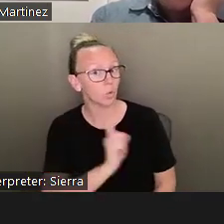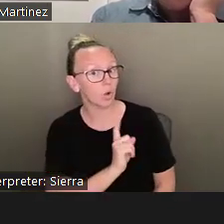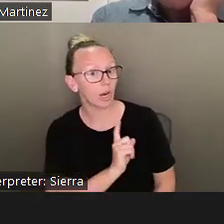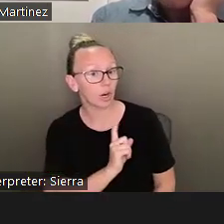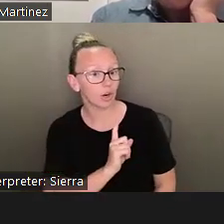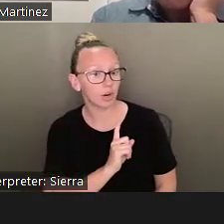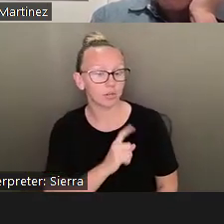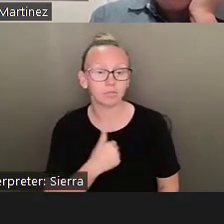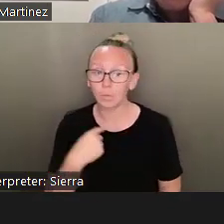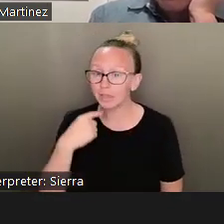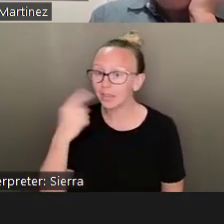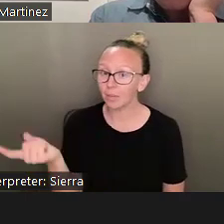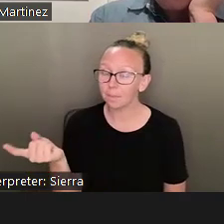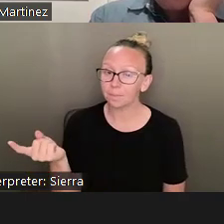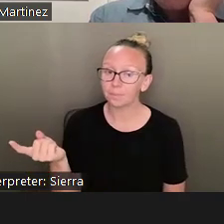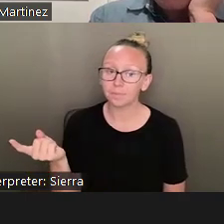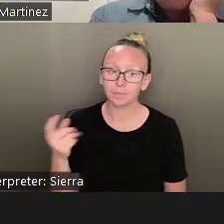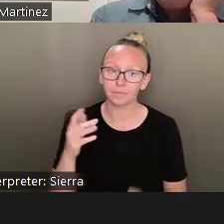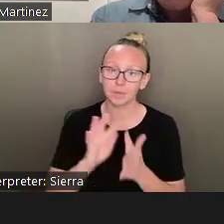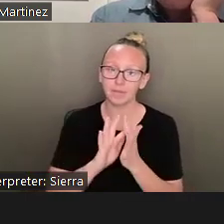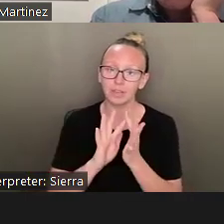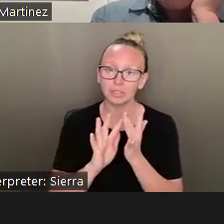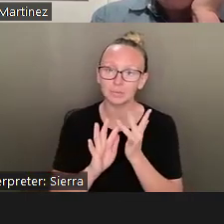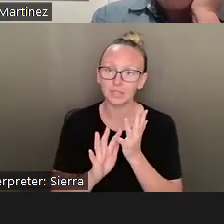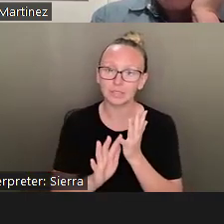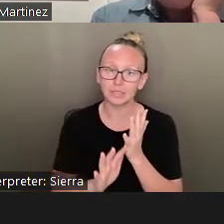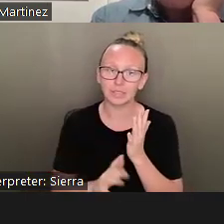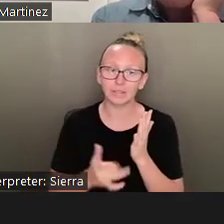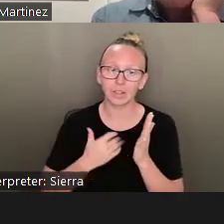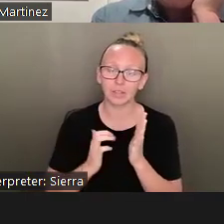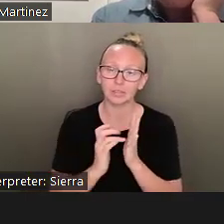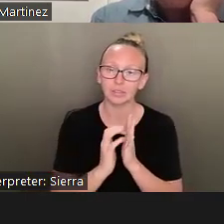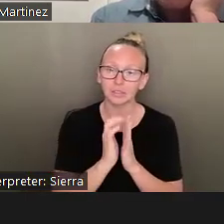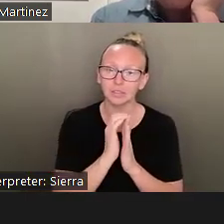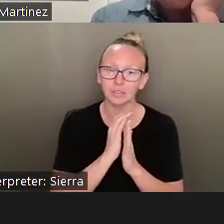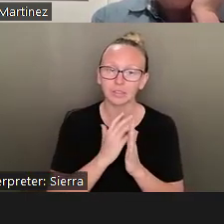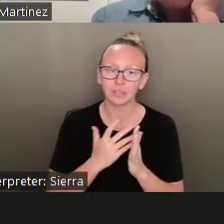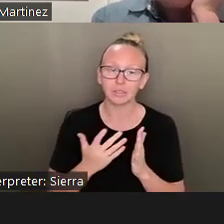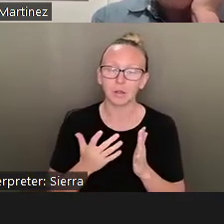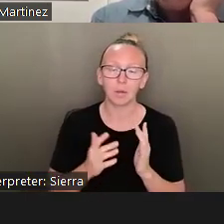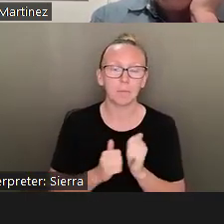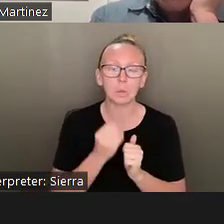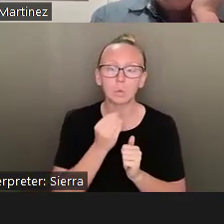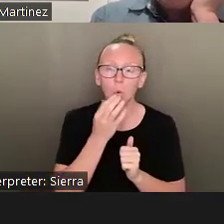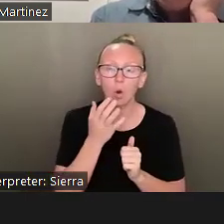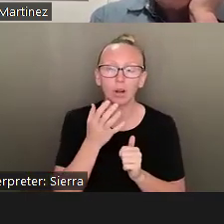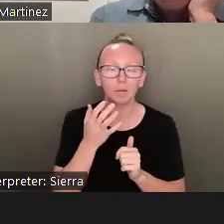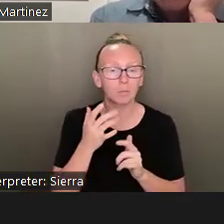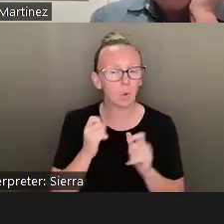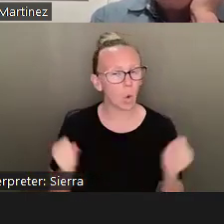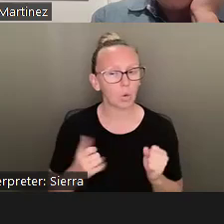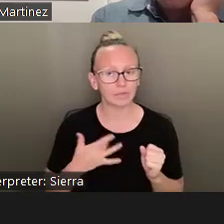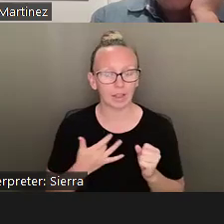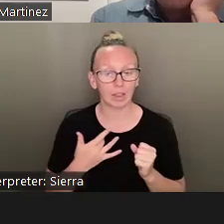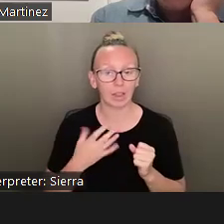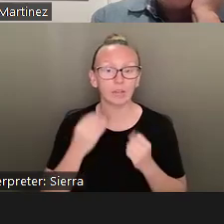the lake, in my fingertips, there is a prickling affection, the warmest cold. And at the base of my